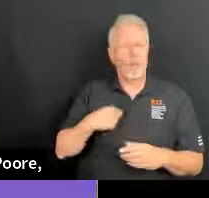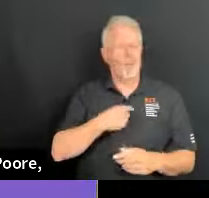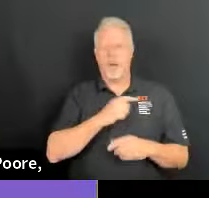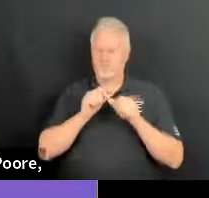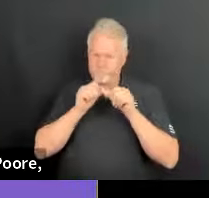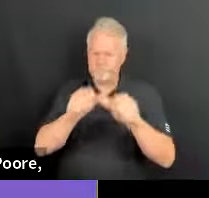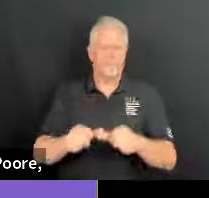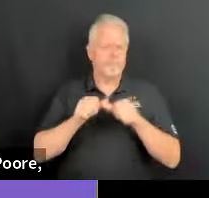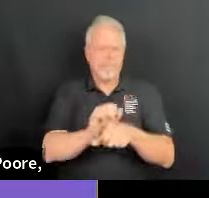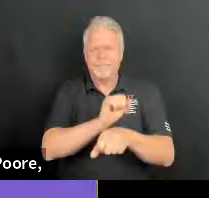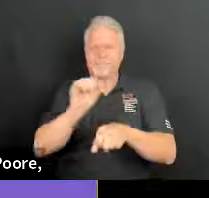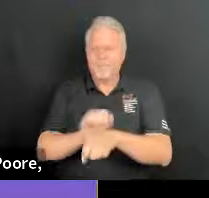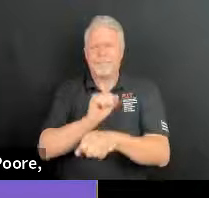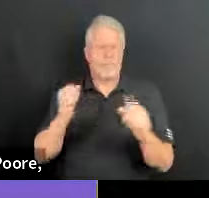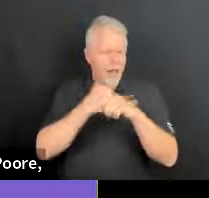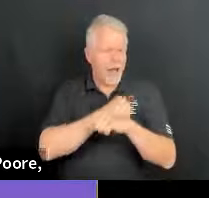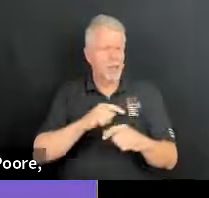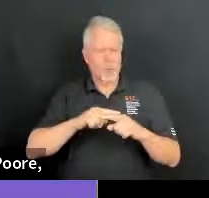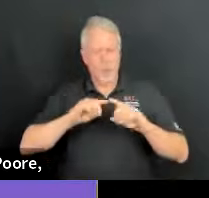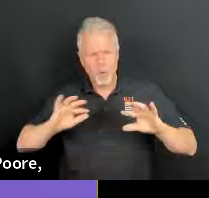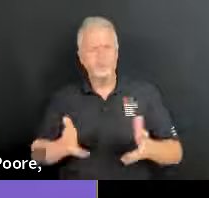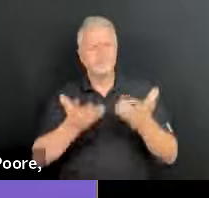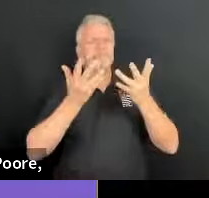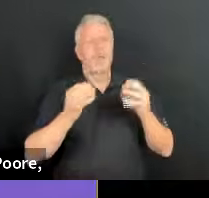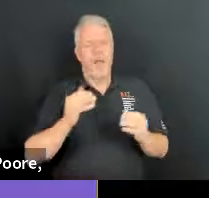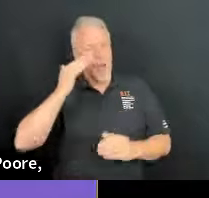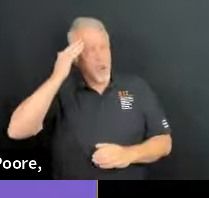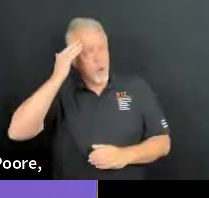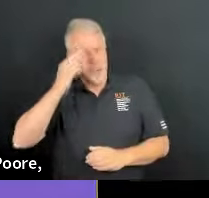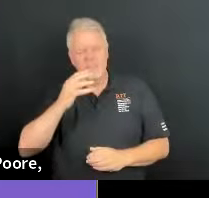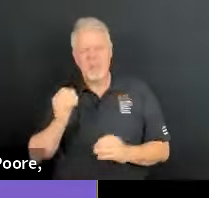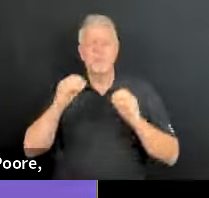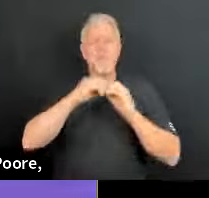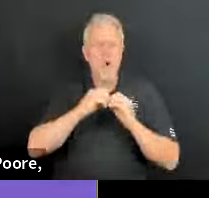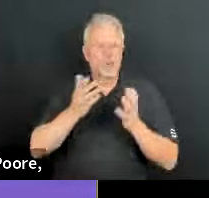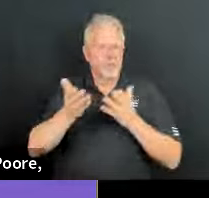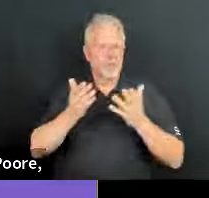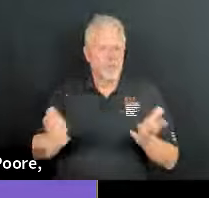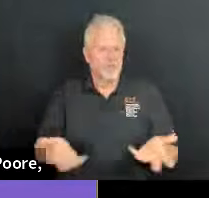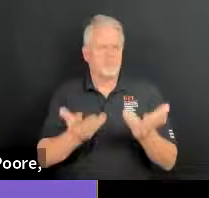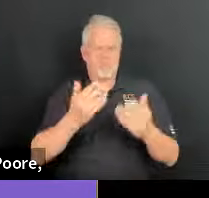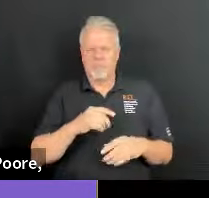I myself being involved in the community for the last 30 years. We continue to